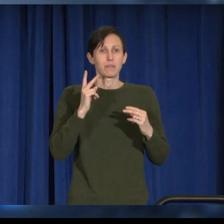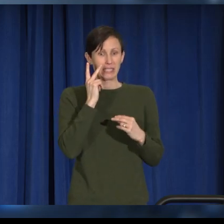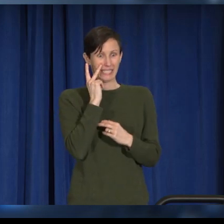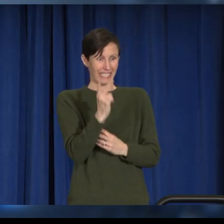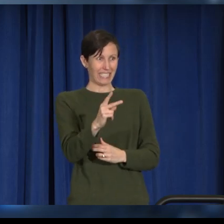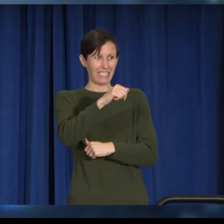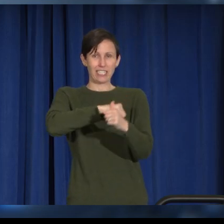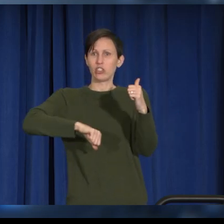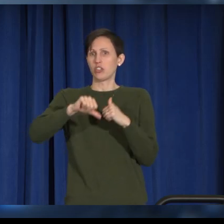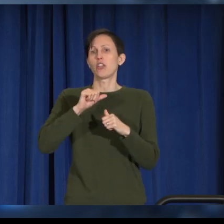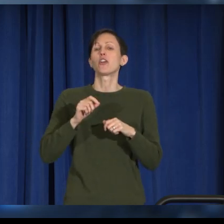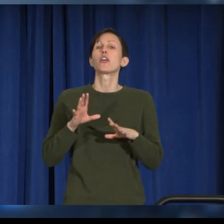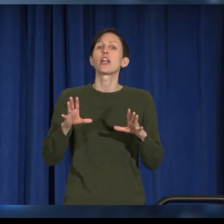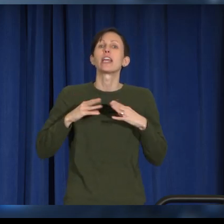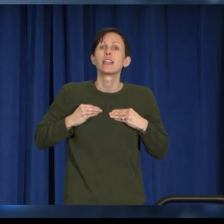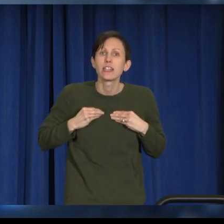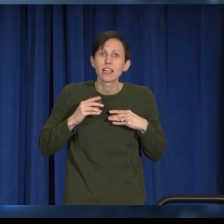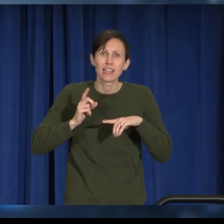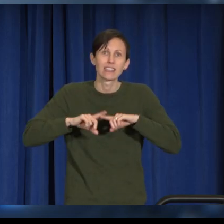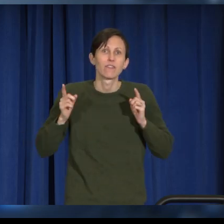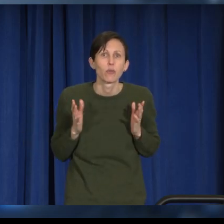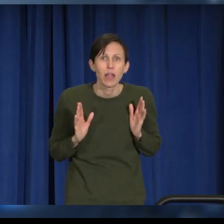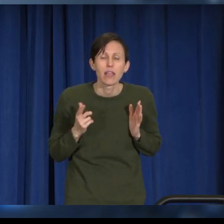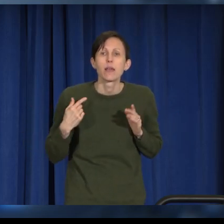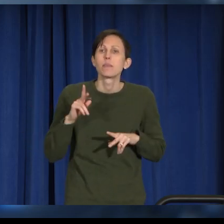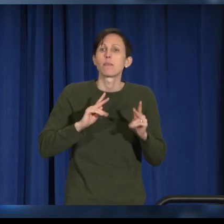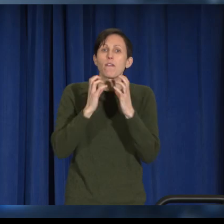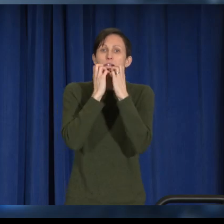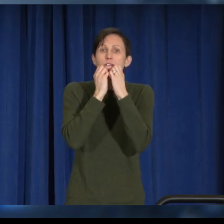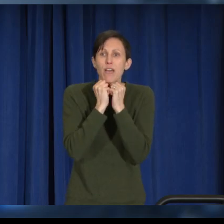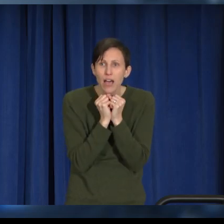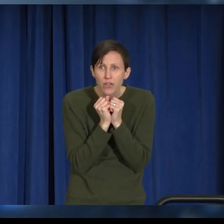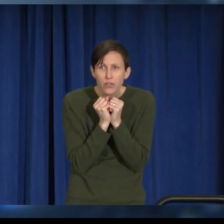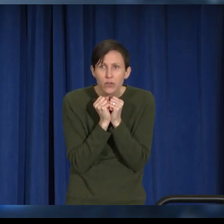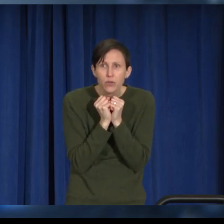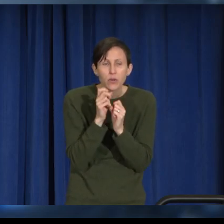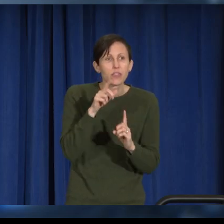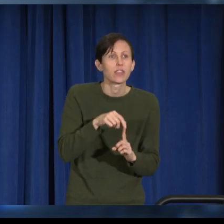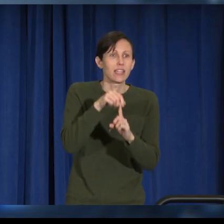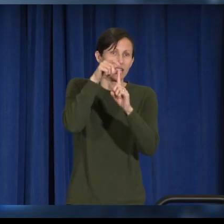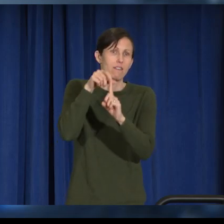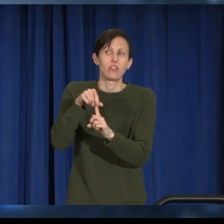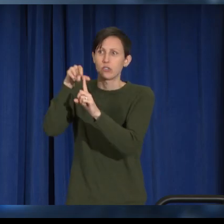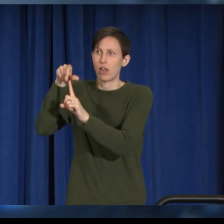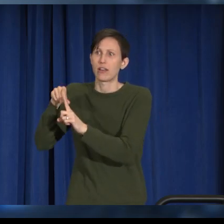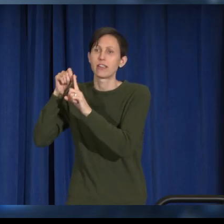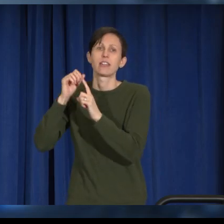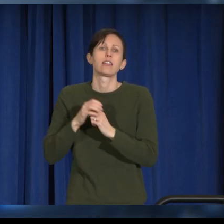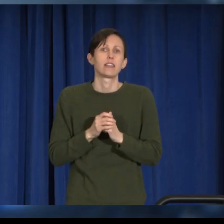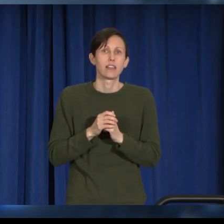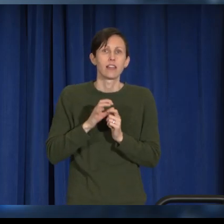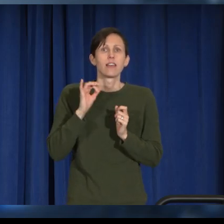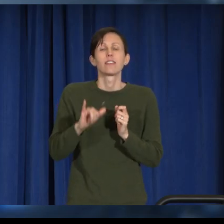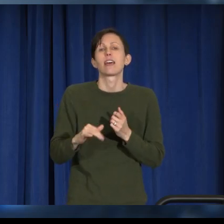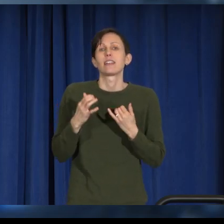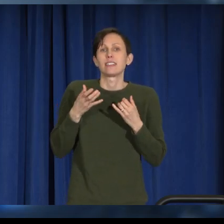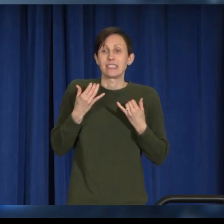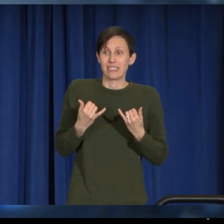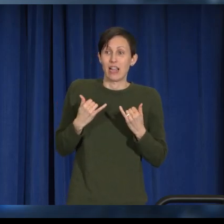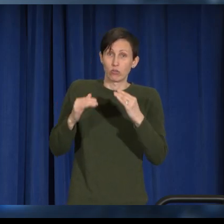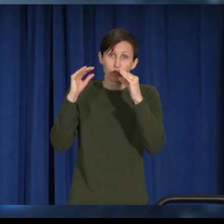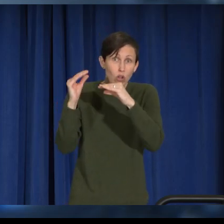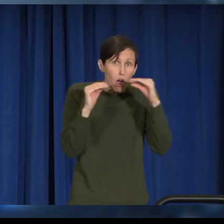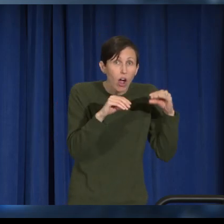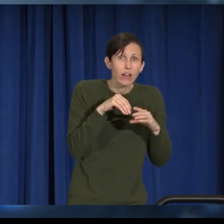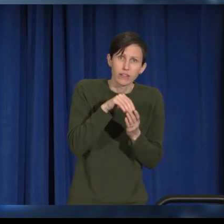a different way. People value the individuality that is now brought to programming, that is now brought to school, that is